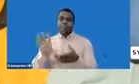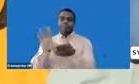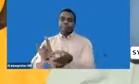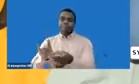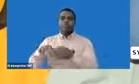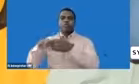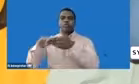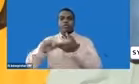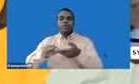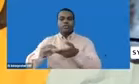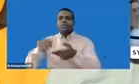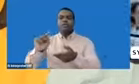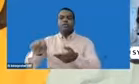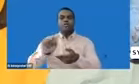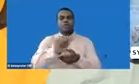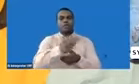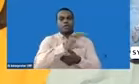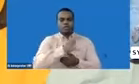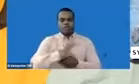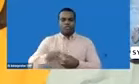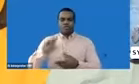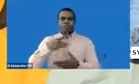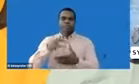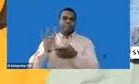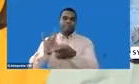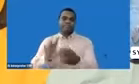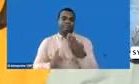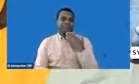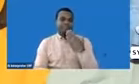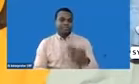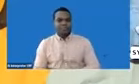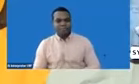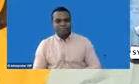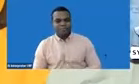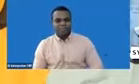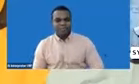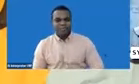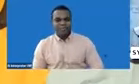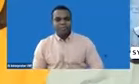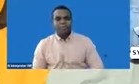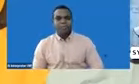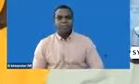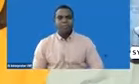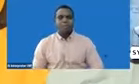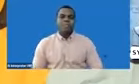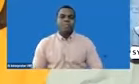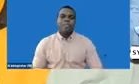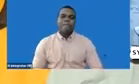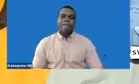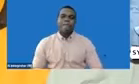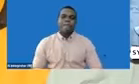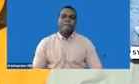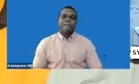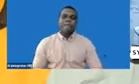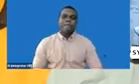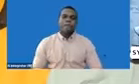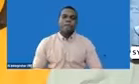Okay, thank you very much for this. So let's see if we have any